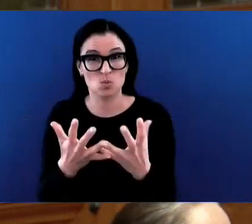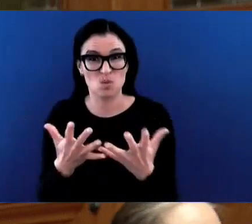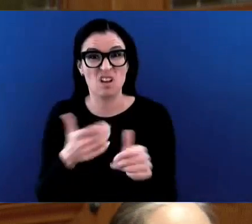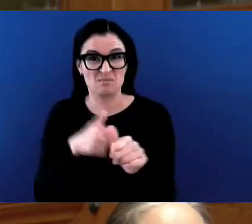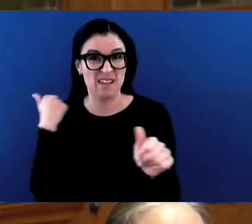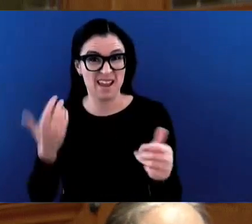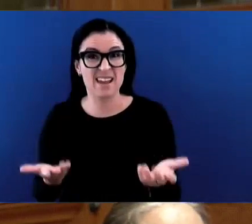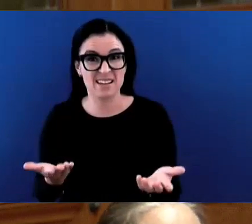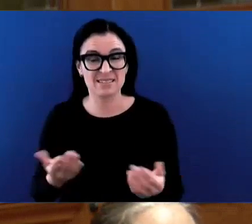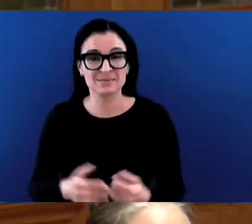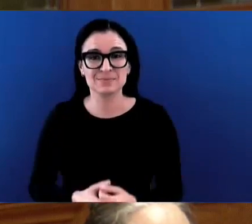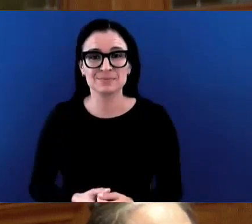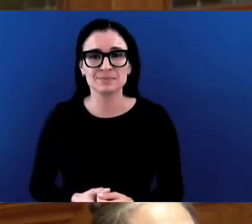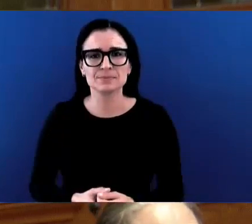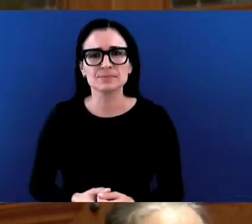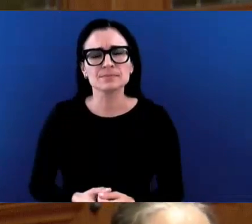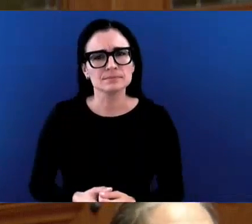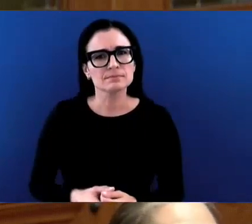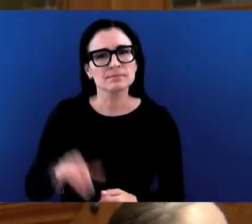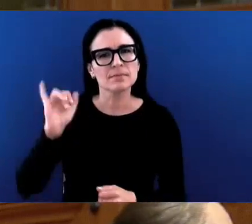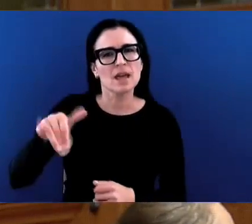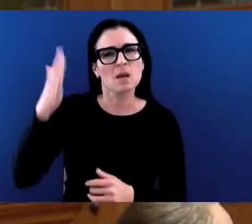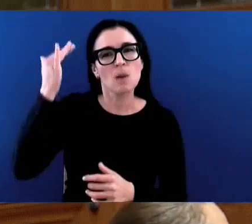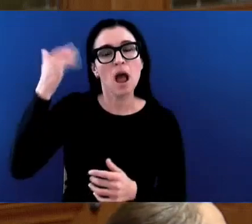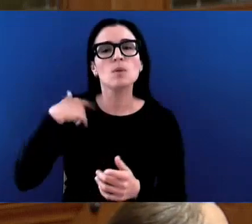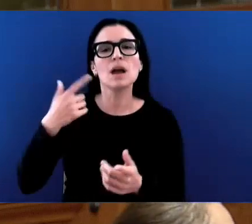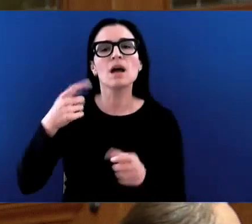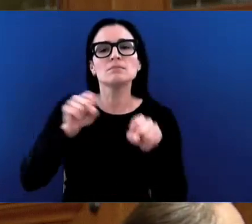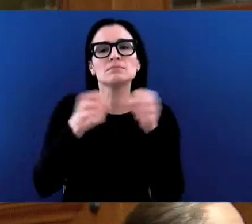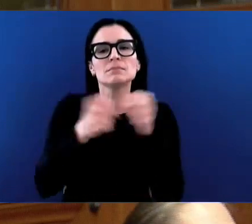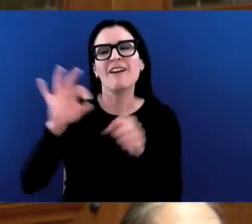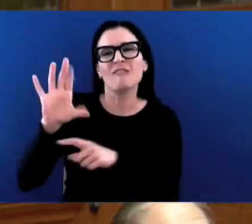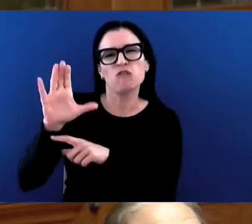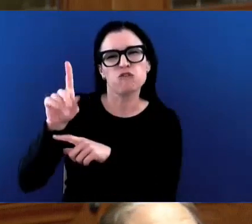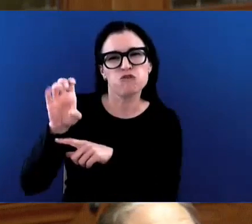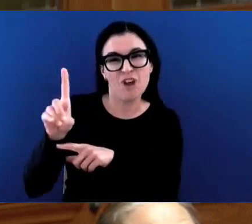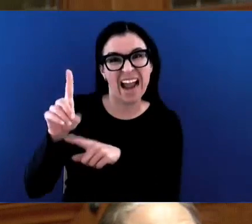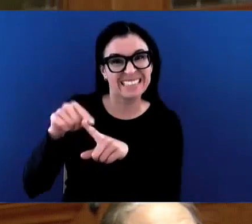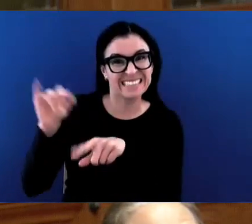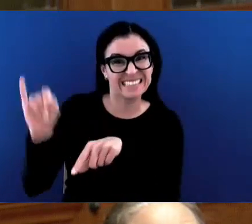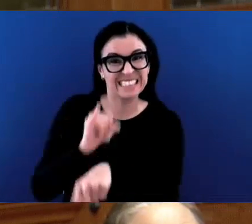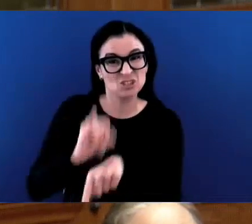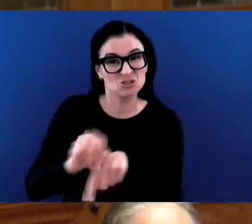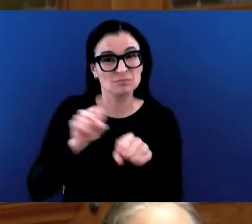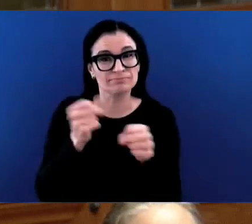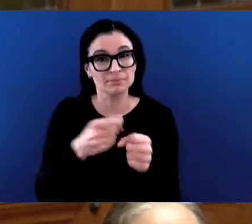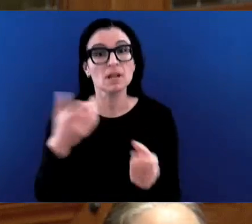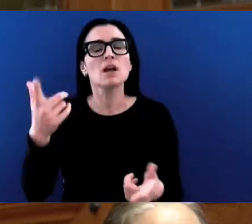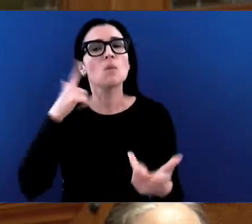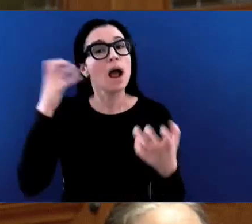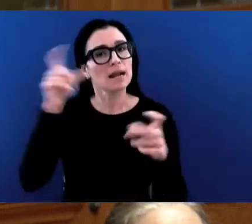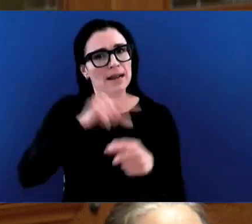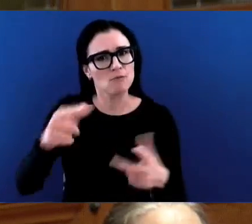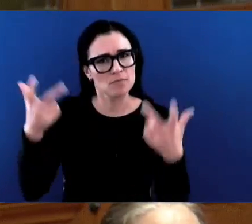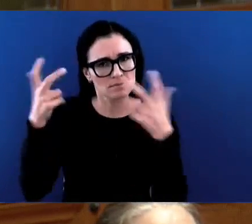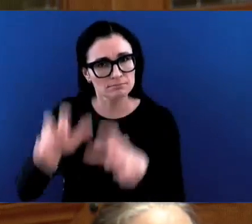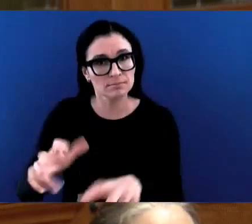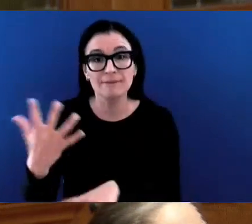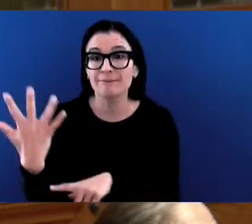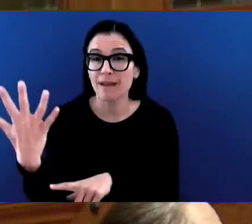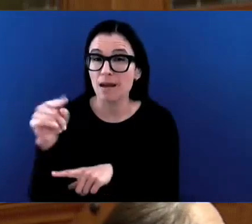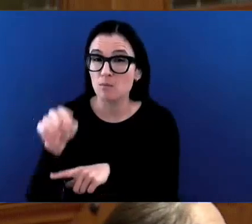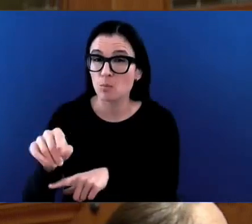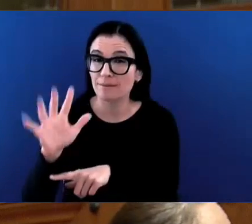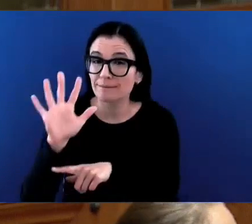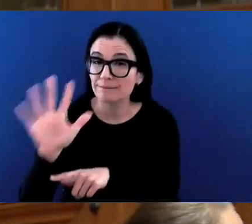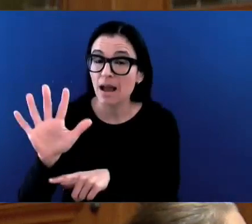in BC is because this NDP government decided to give it a $5.5 billion startup gift in the form of subsidies